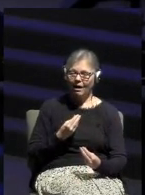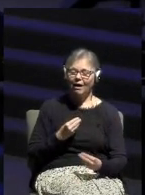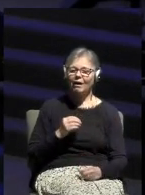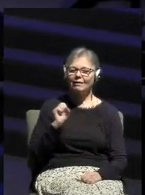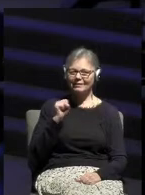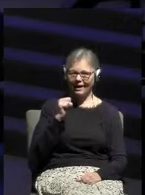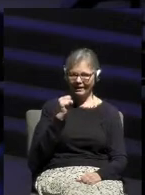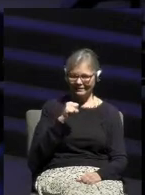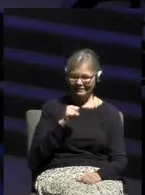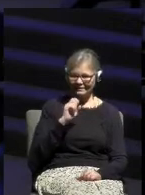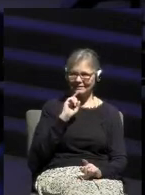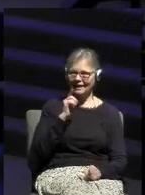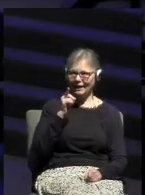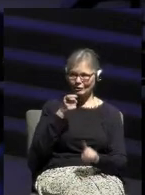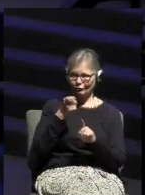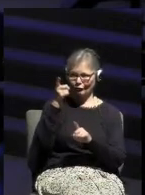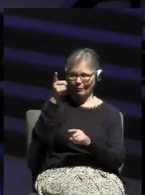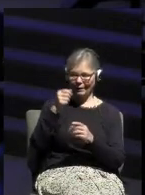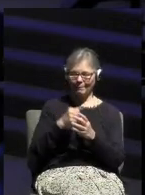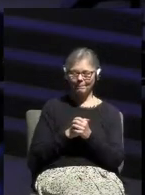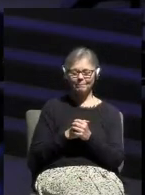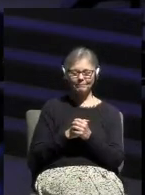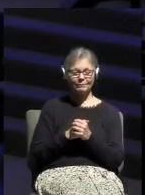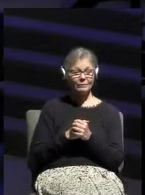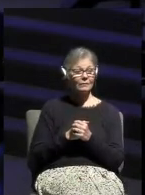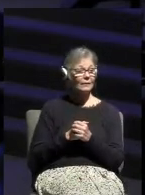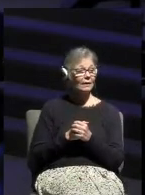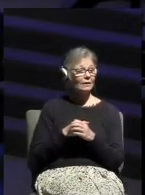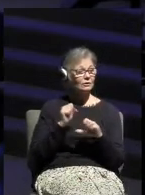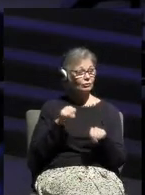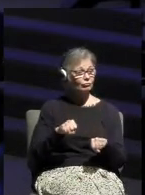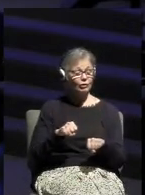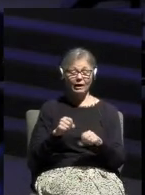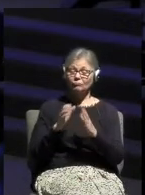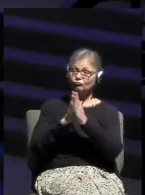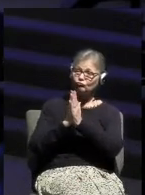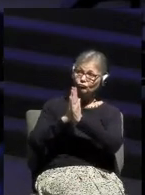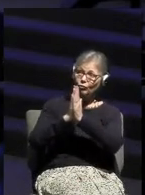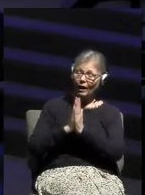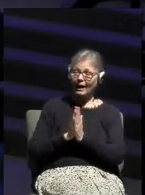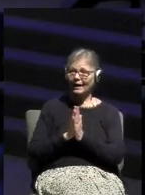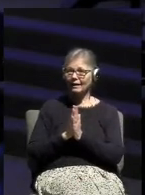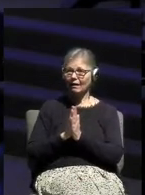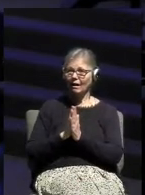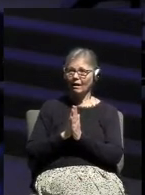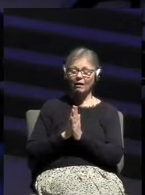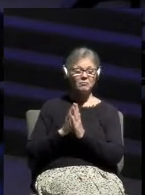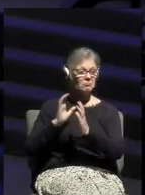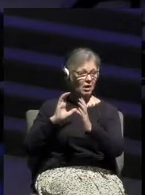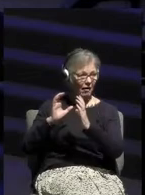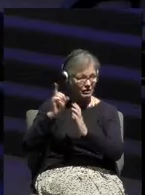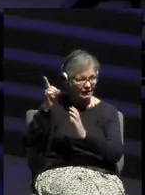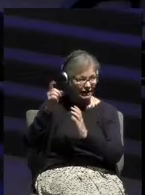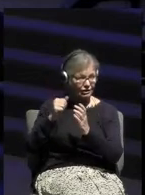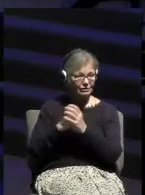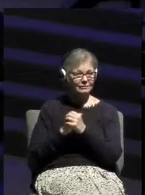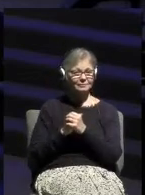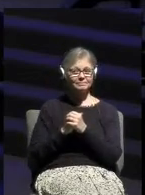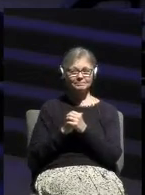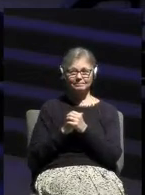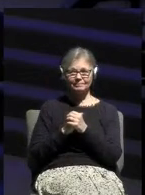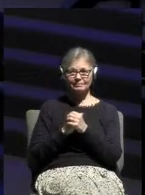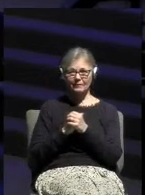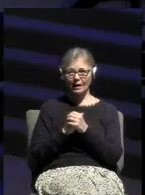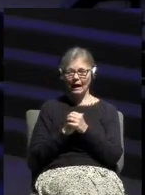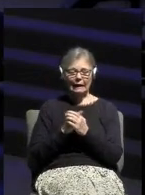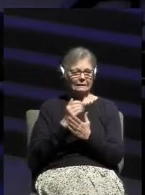And so I want to encourage you to have a conversation with the Lord. I want to encourage you. And everybody has conversations